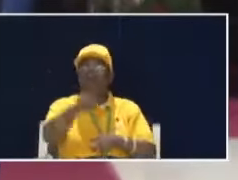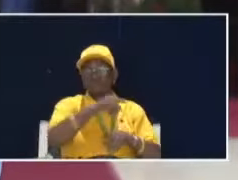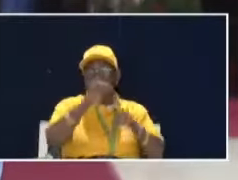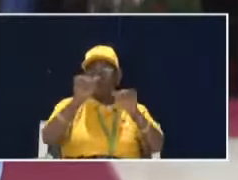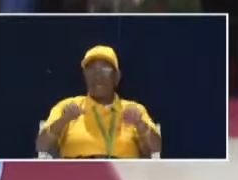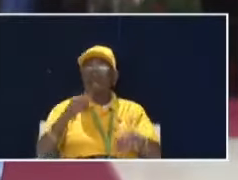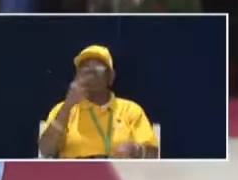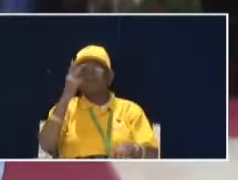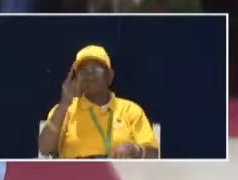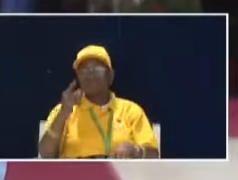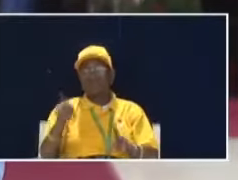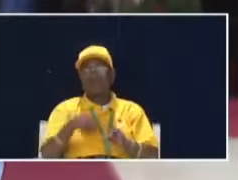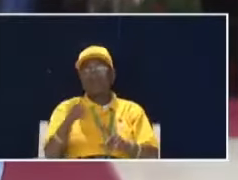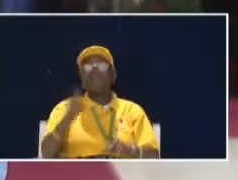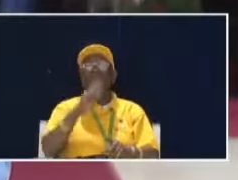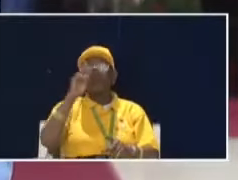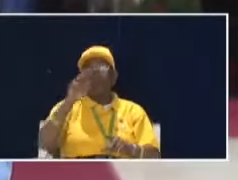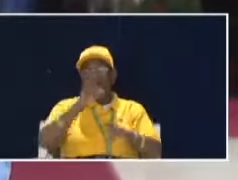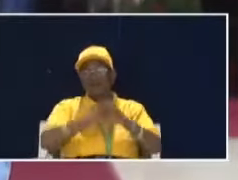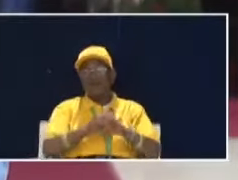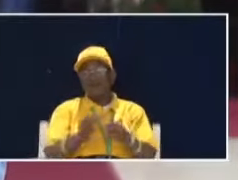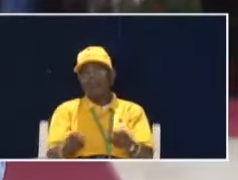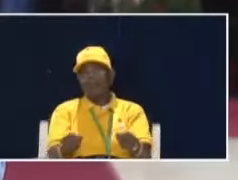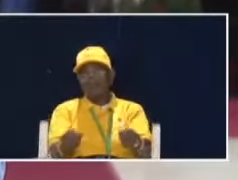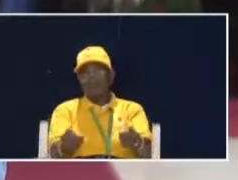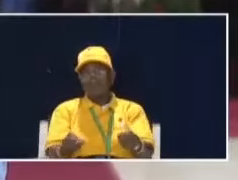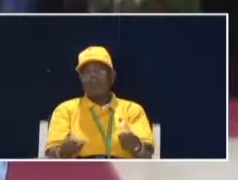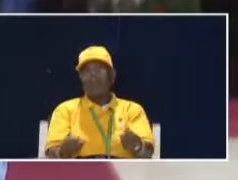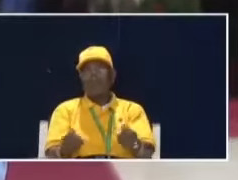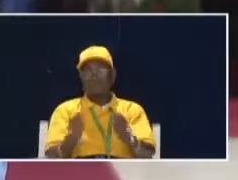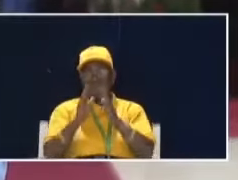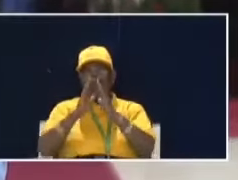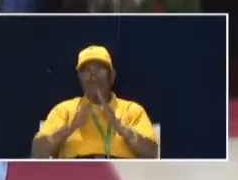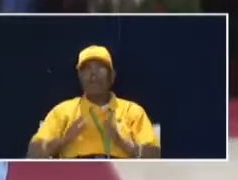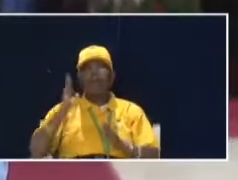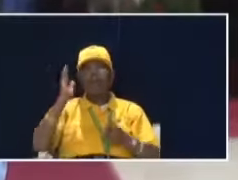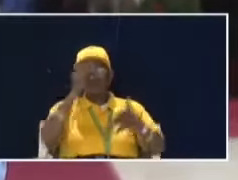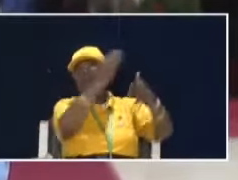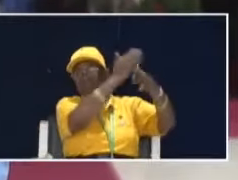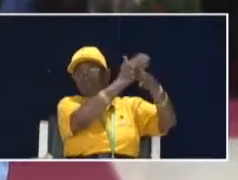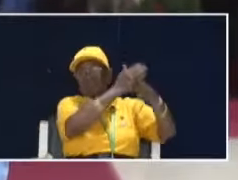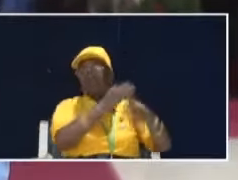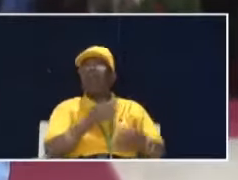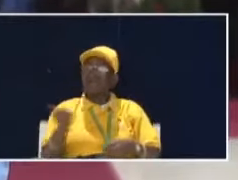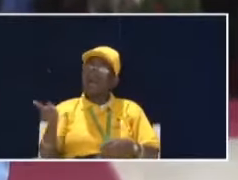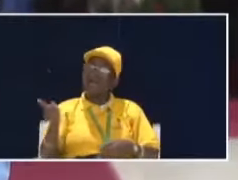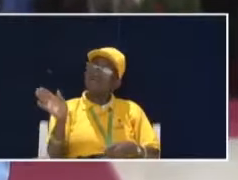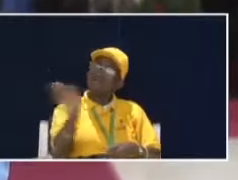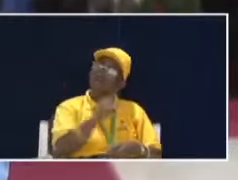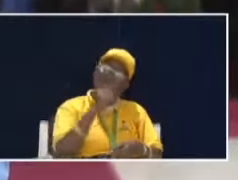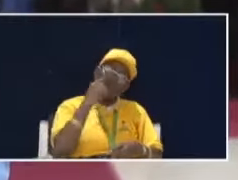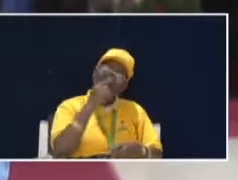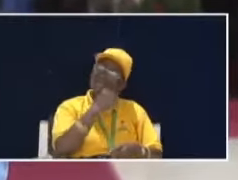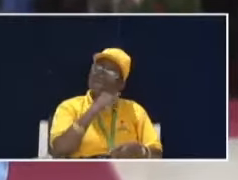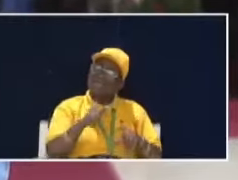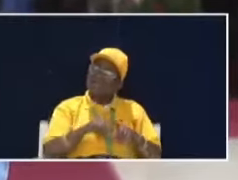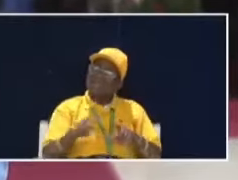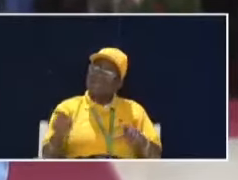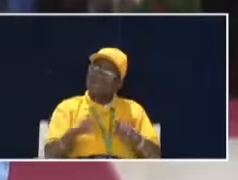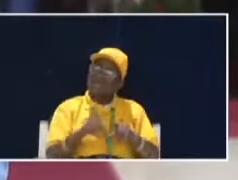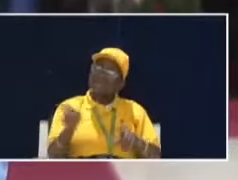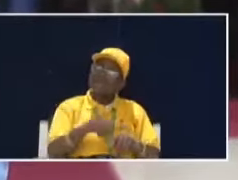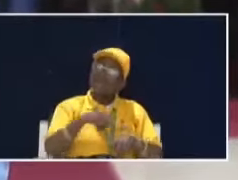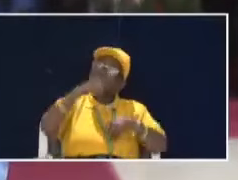ground, houses will block your sight. But as you go higher and higher, you see